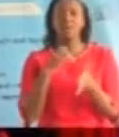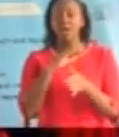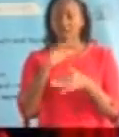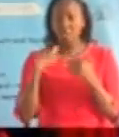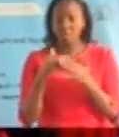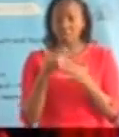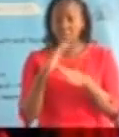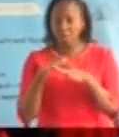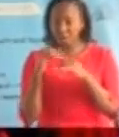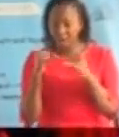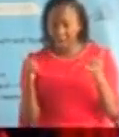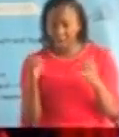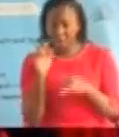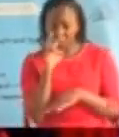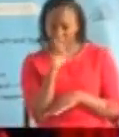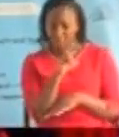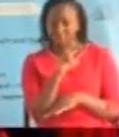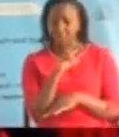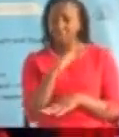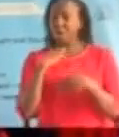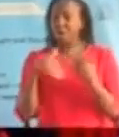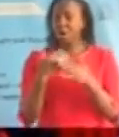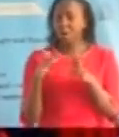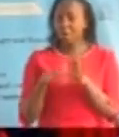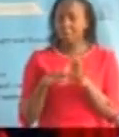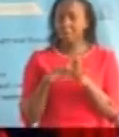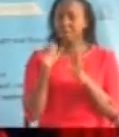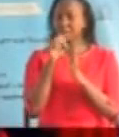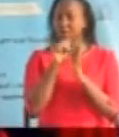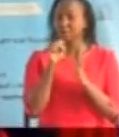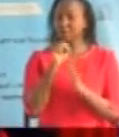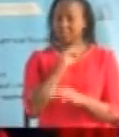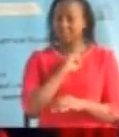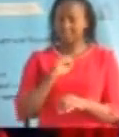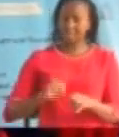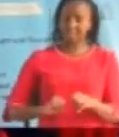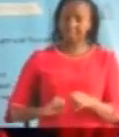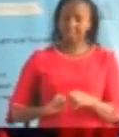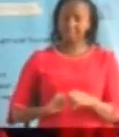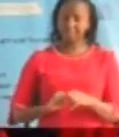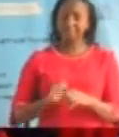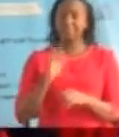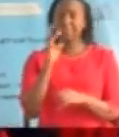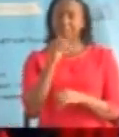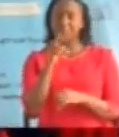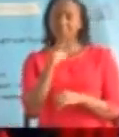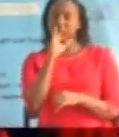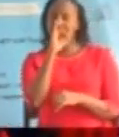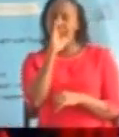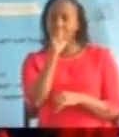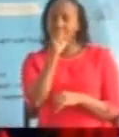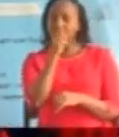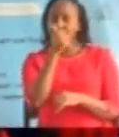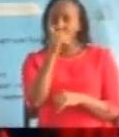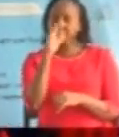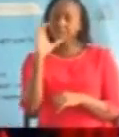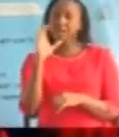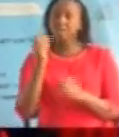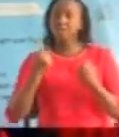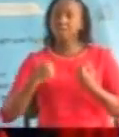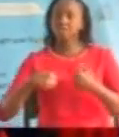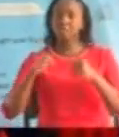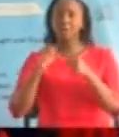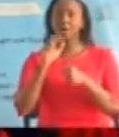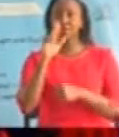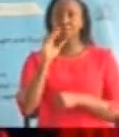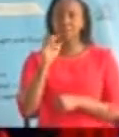online, all members of Senate, Mr. Isaac Wondo, Chairman, UoN Alumni